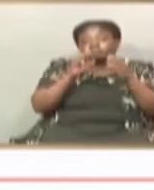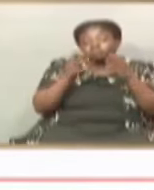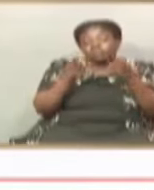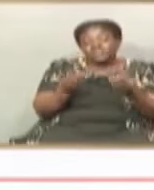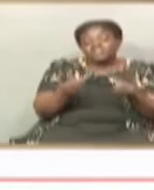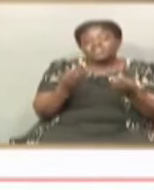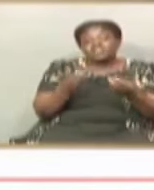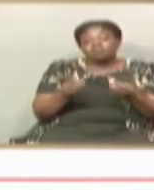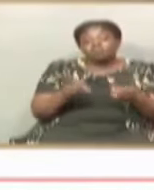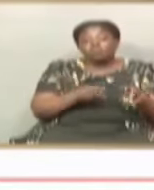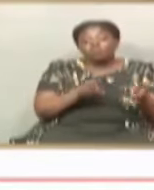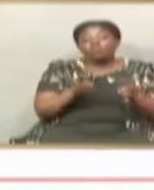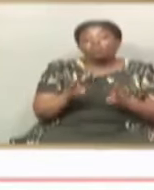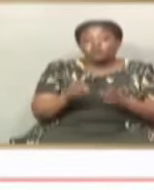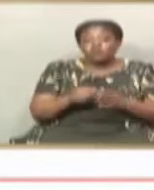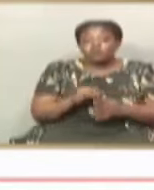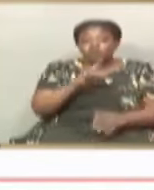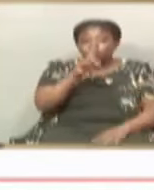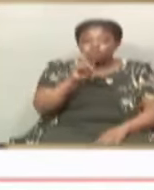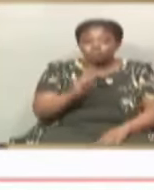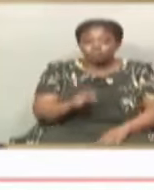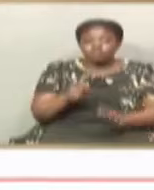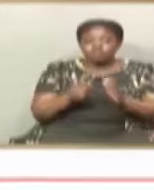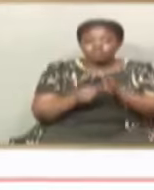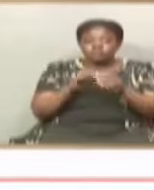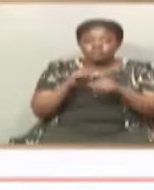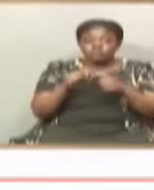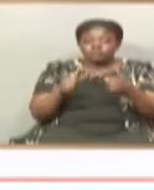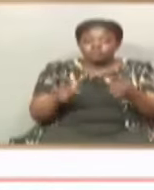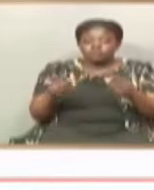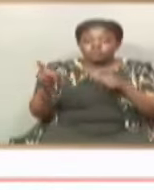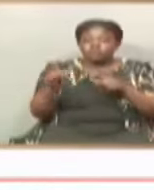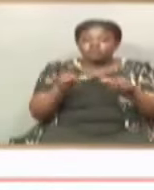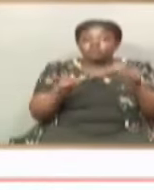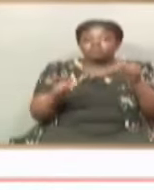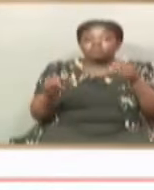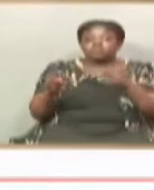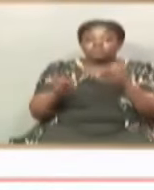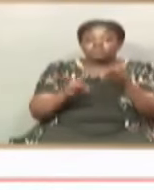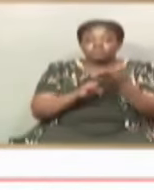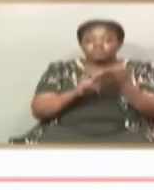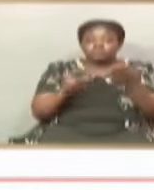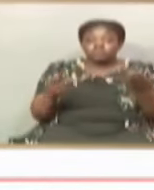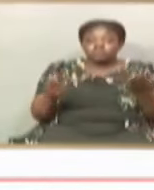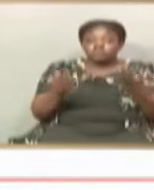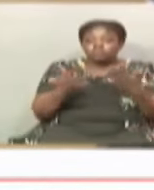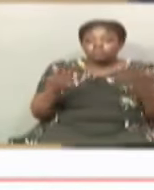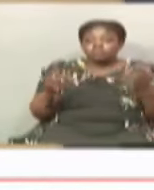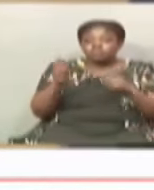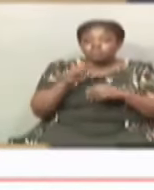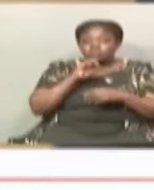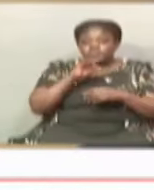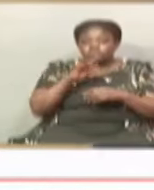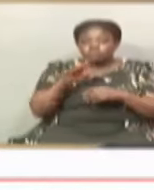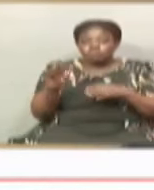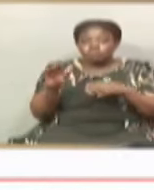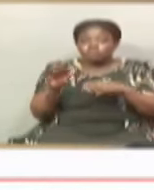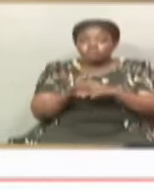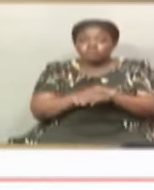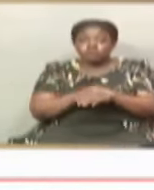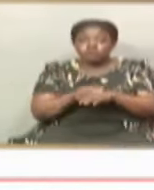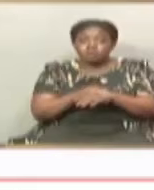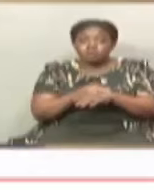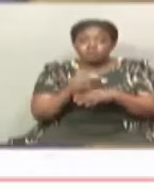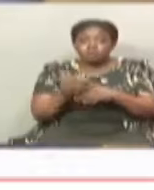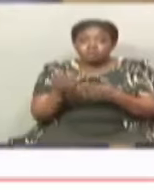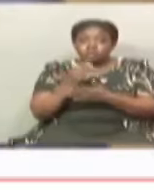way? There was a question, for example, about even the language that is used. I think we had some sessions where people were speaking mainly Luganda,